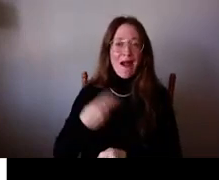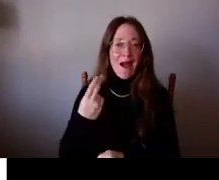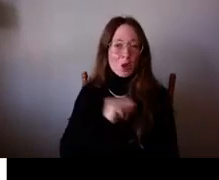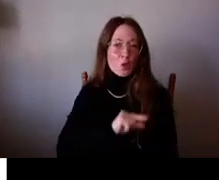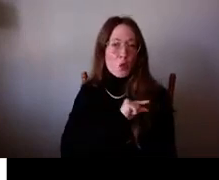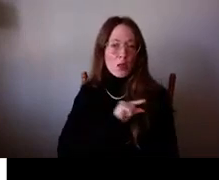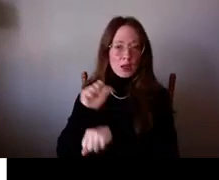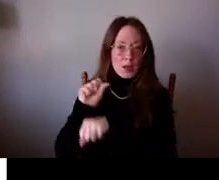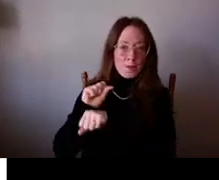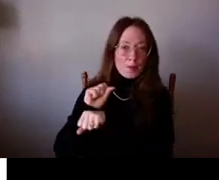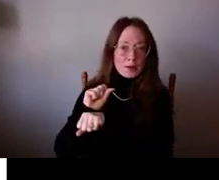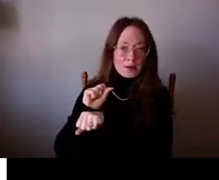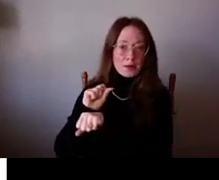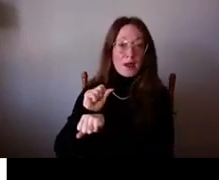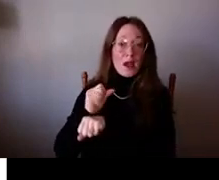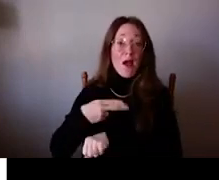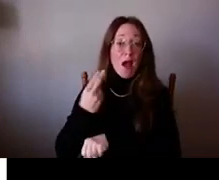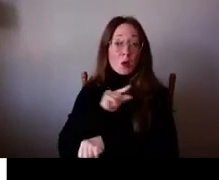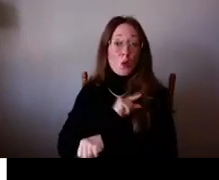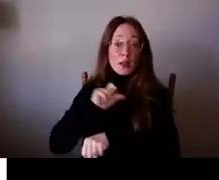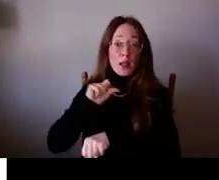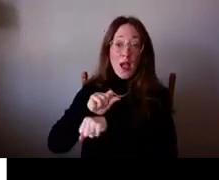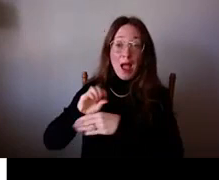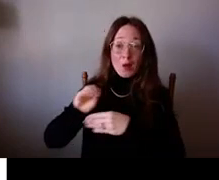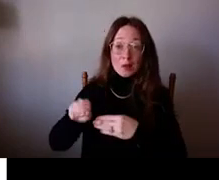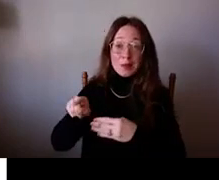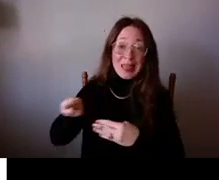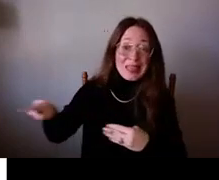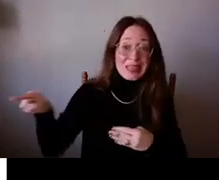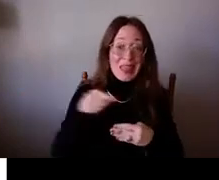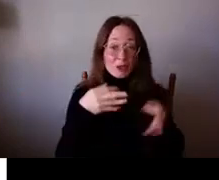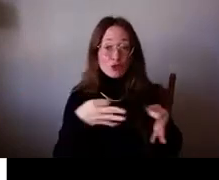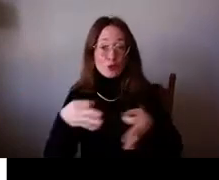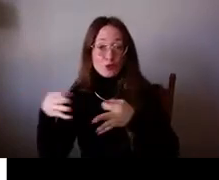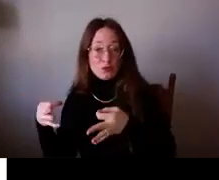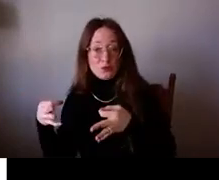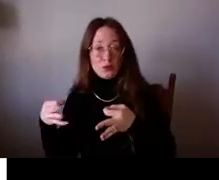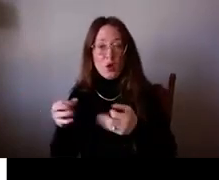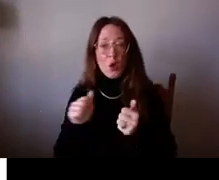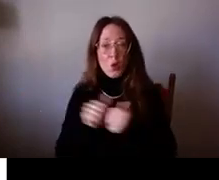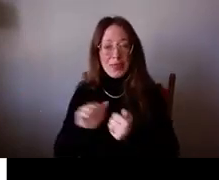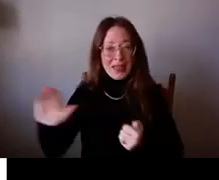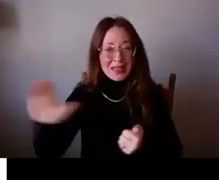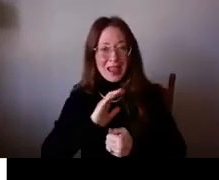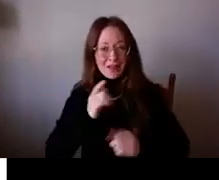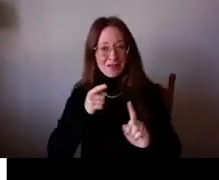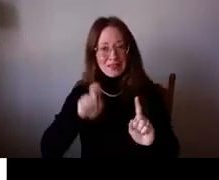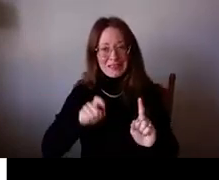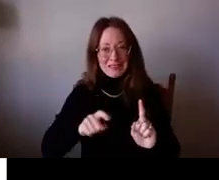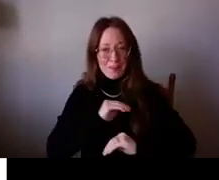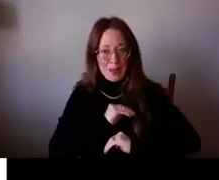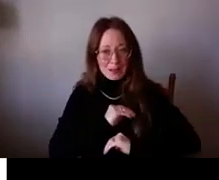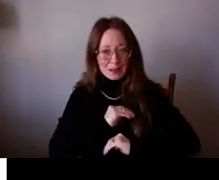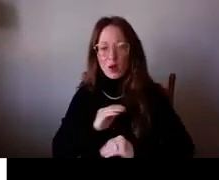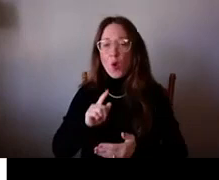employment outcomes that they choose, and which allow them to reach to the extent that they desire their highest career goals and their